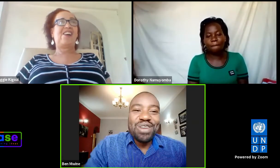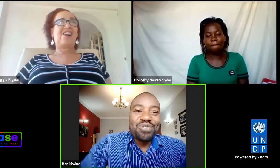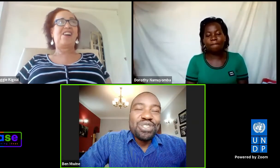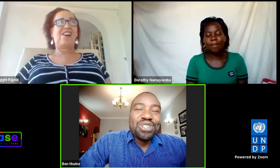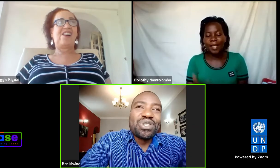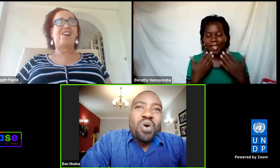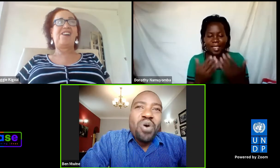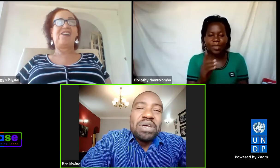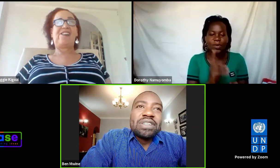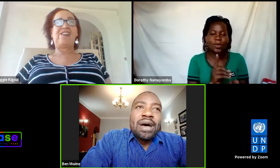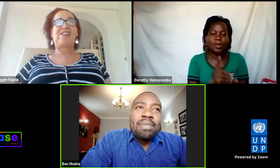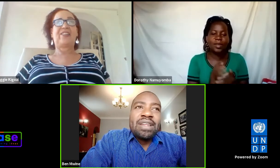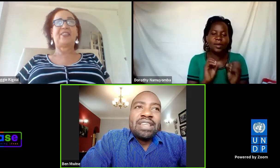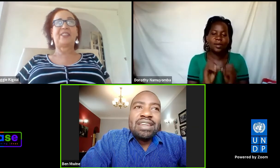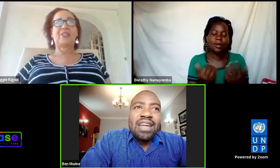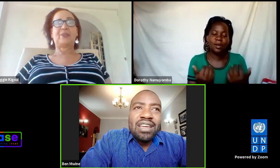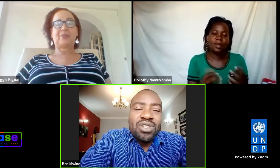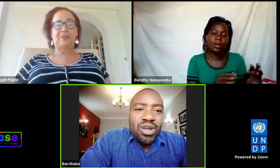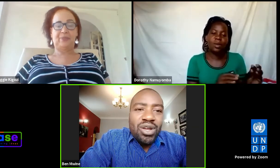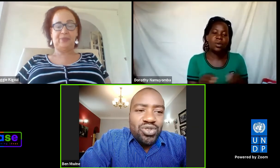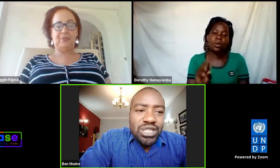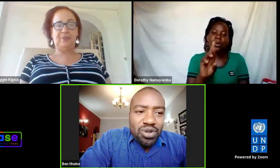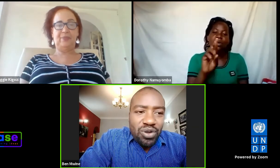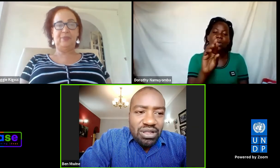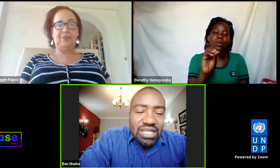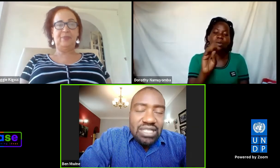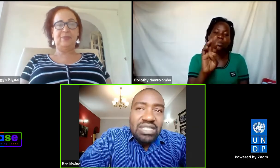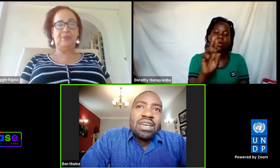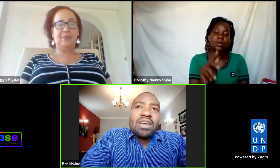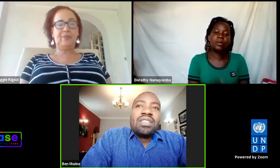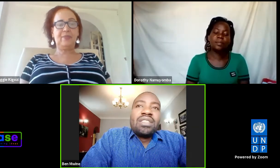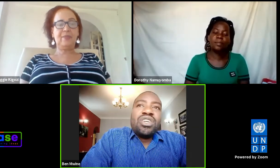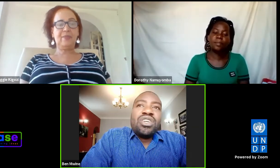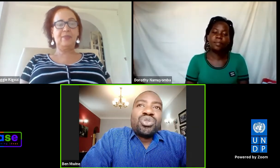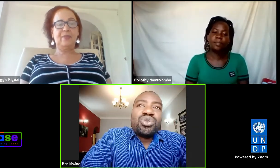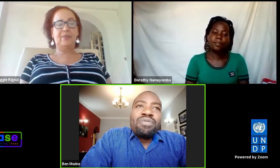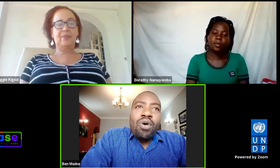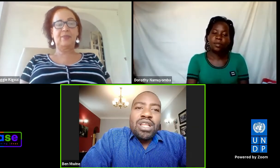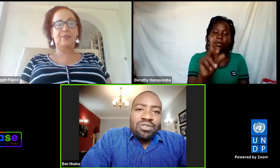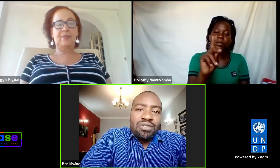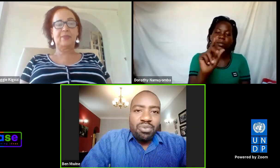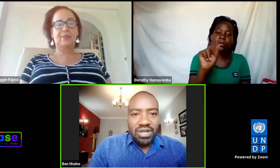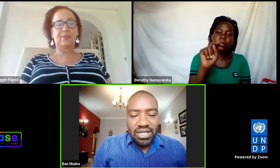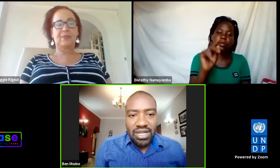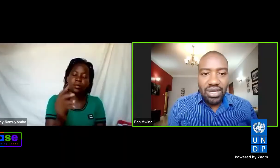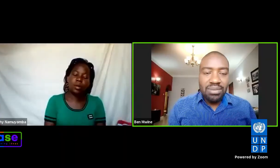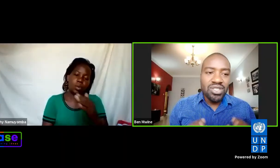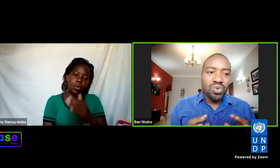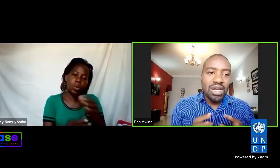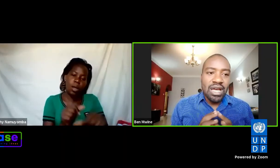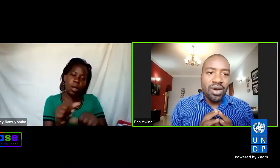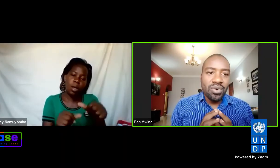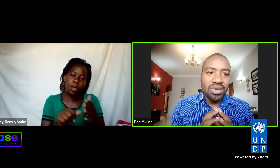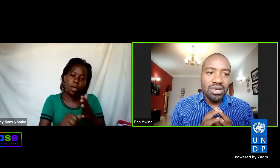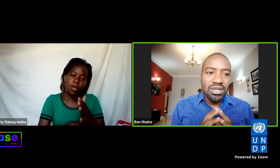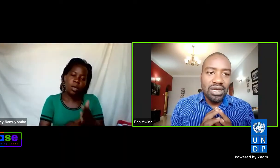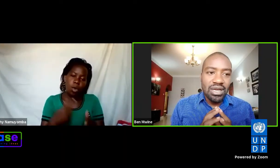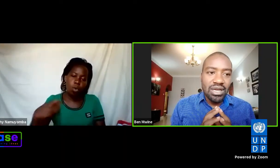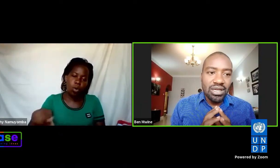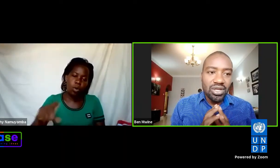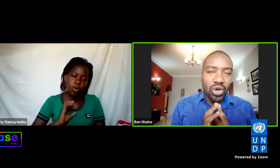Robert, for just a moment. And Daniel, you can also chip in on this. The issue of the quality of our products. As you can imagine, we are now